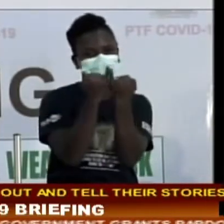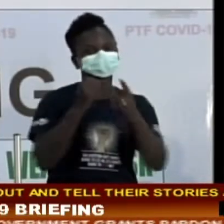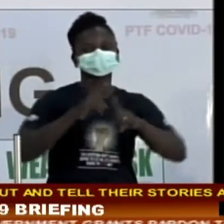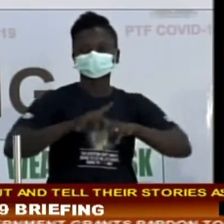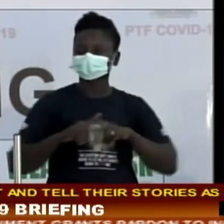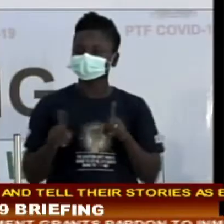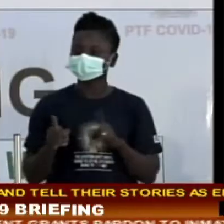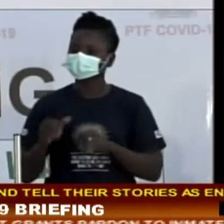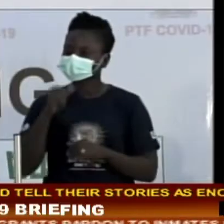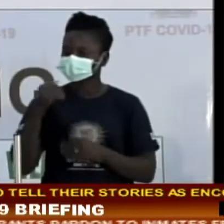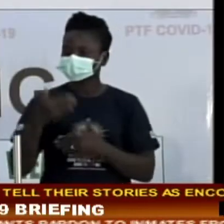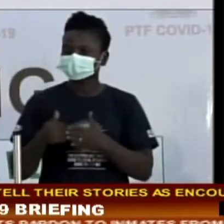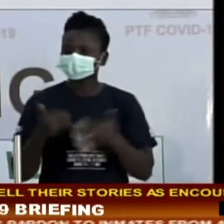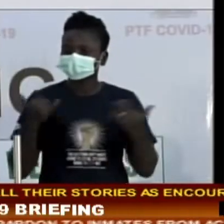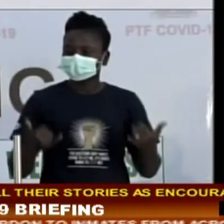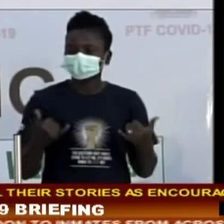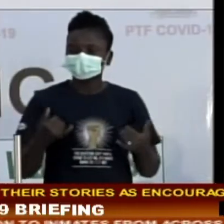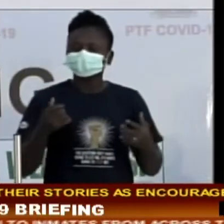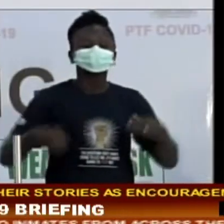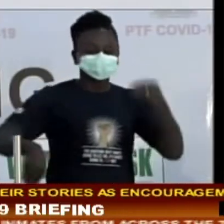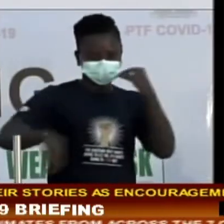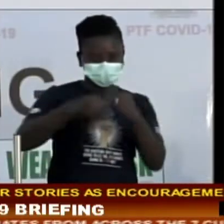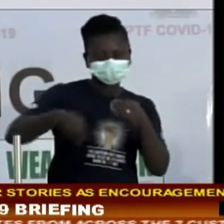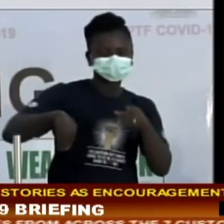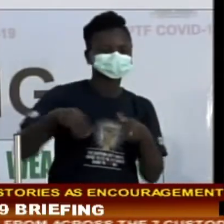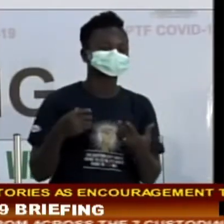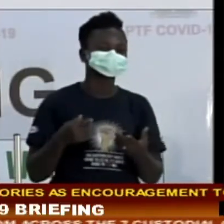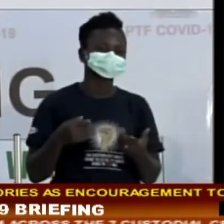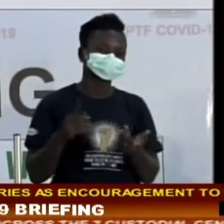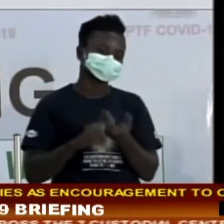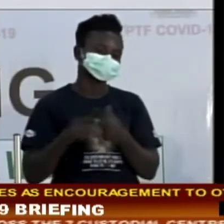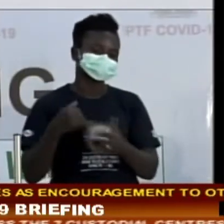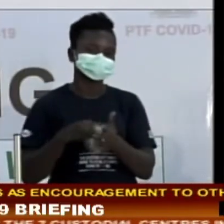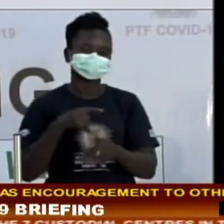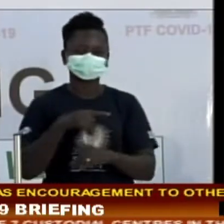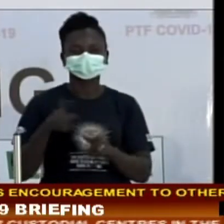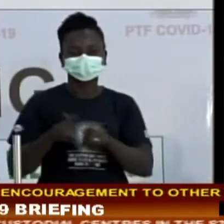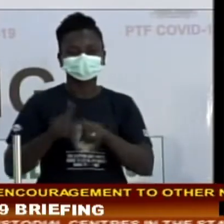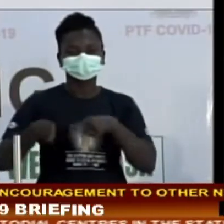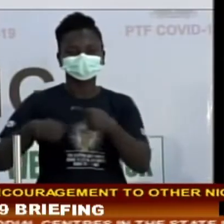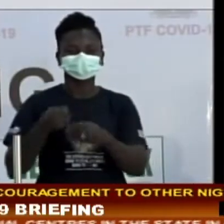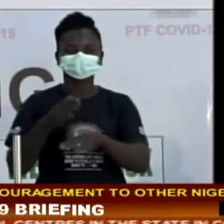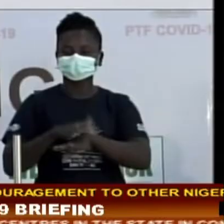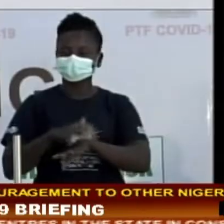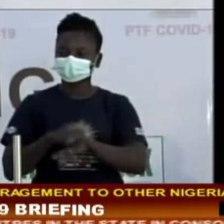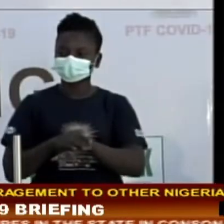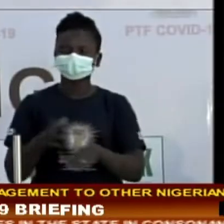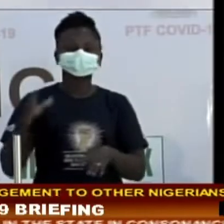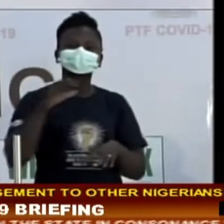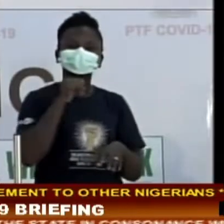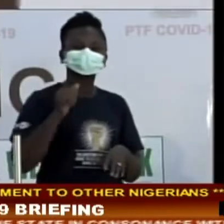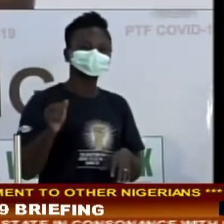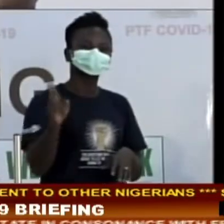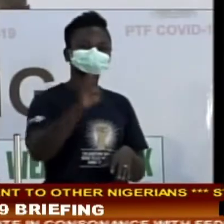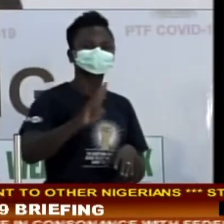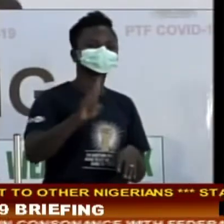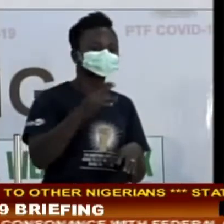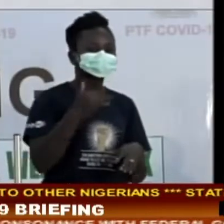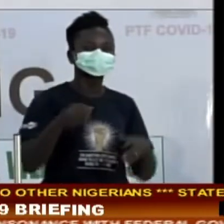everyone now he'll be able to add more to it when he comes on here now uh the non- wearing of mask we are not saying it's a